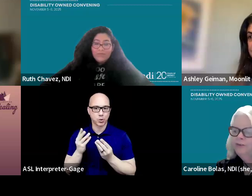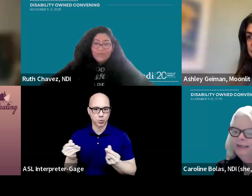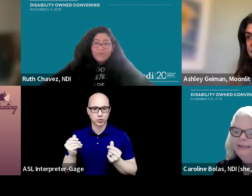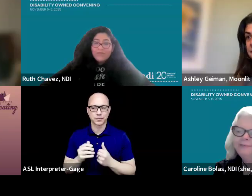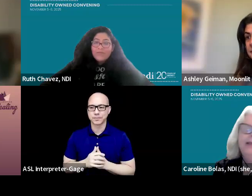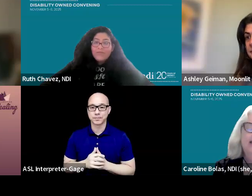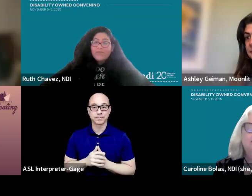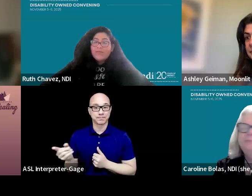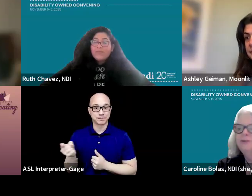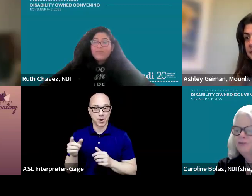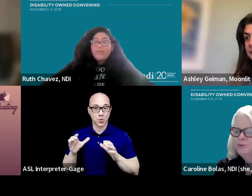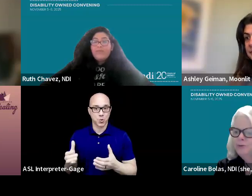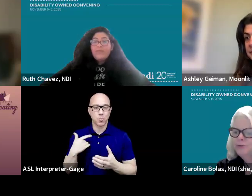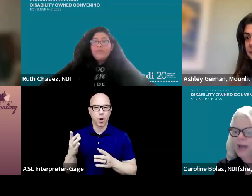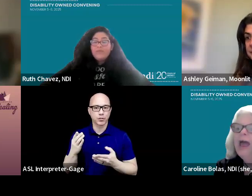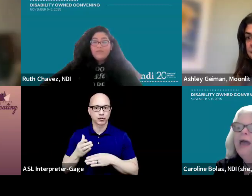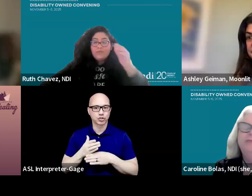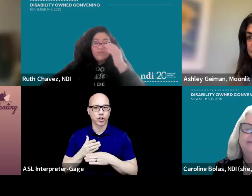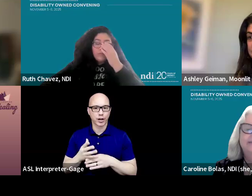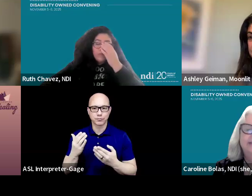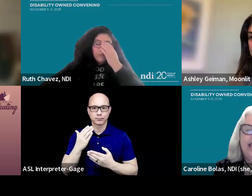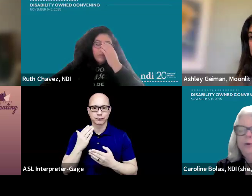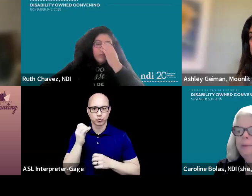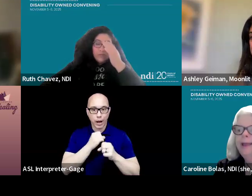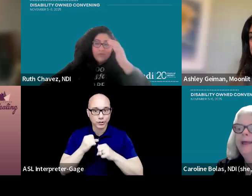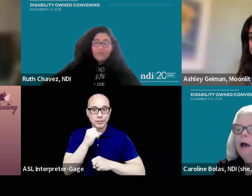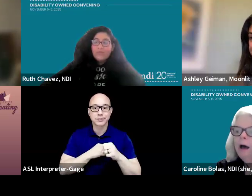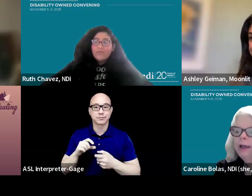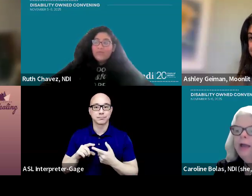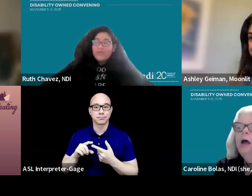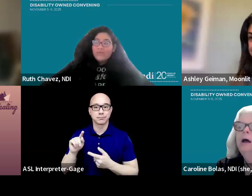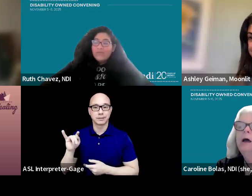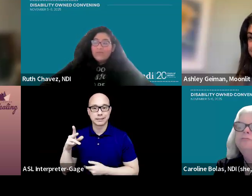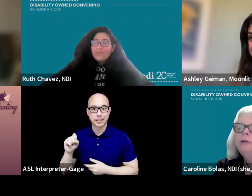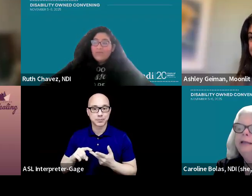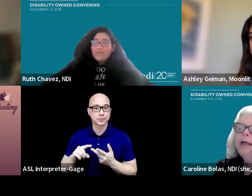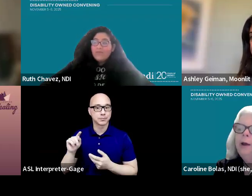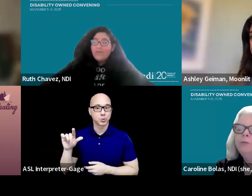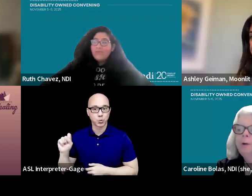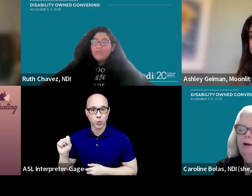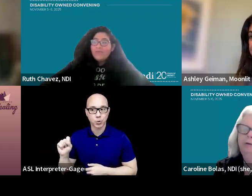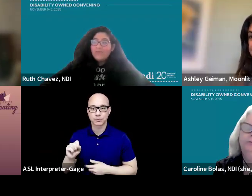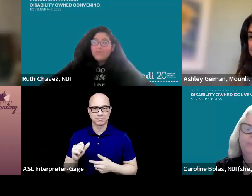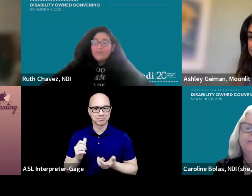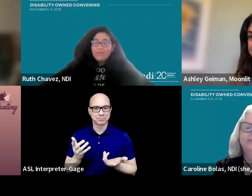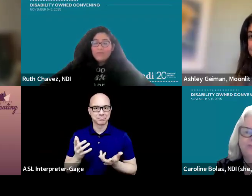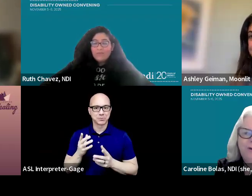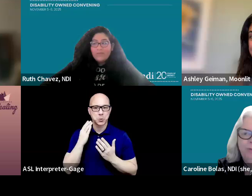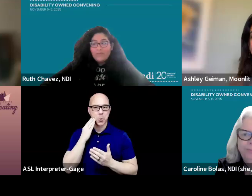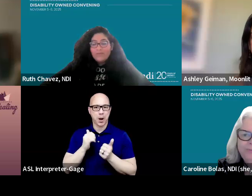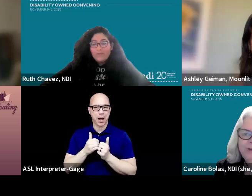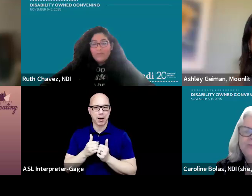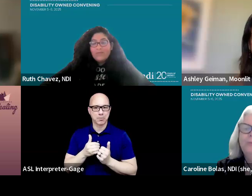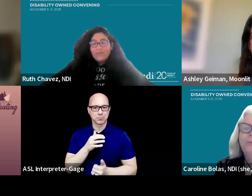practical strategies, tips and tools, and really see how you can make AI a really helpful part of your